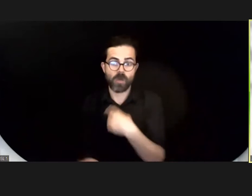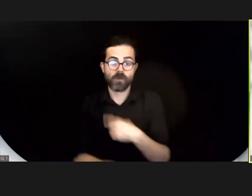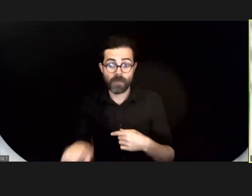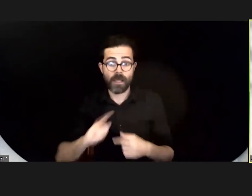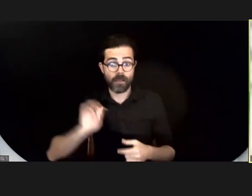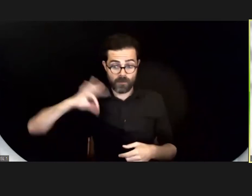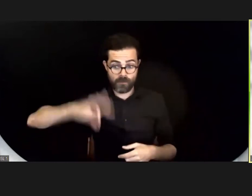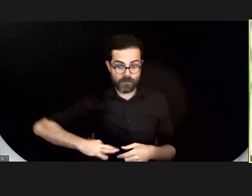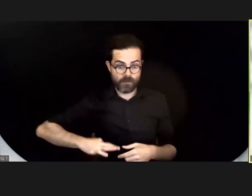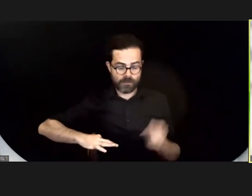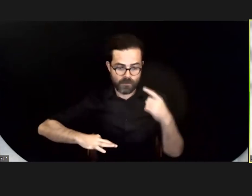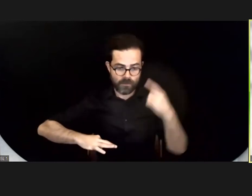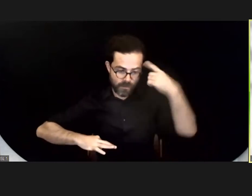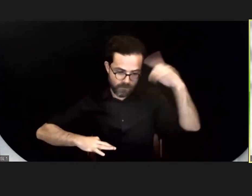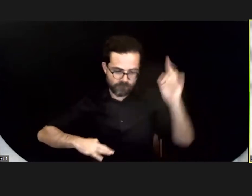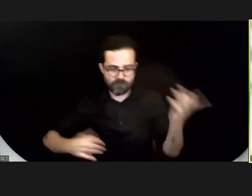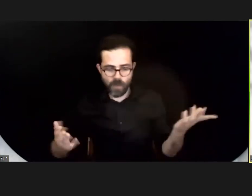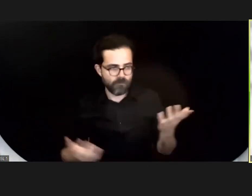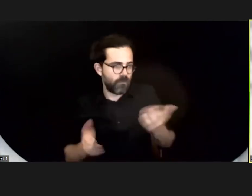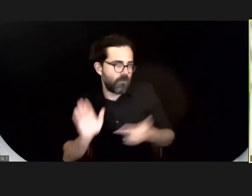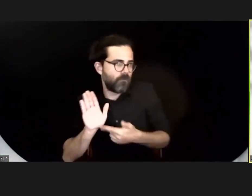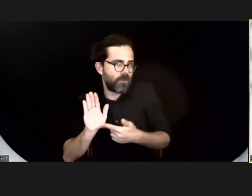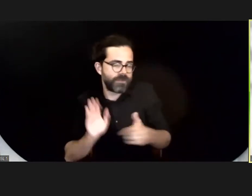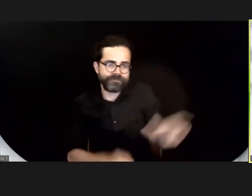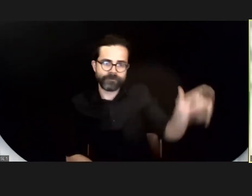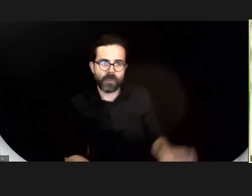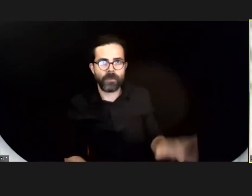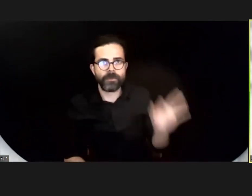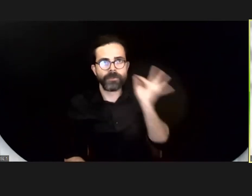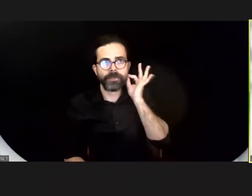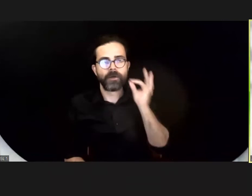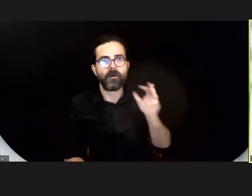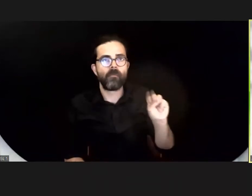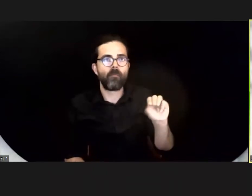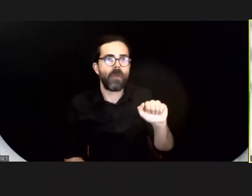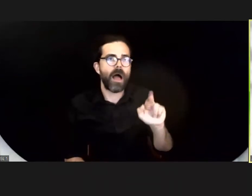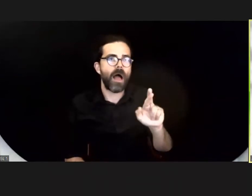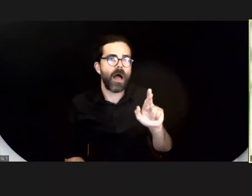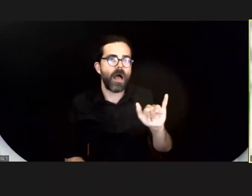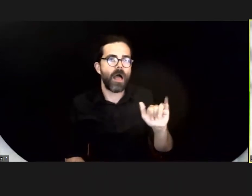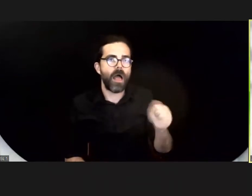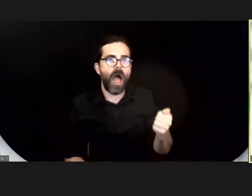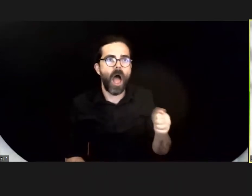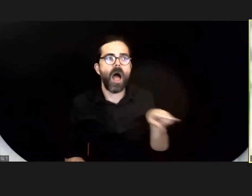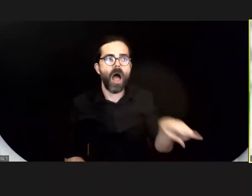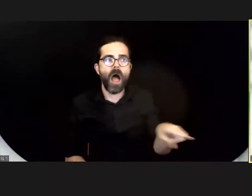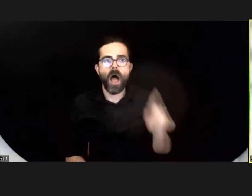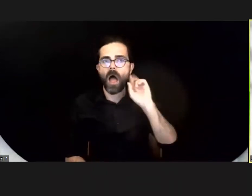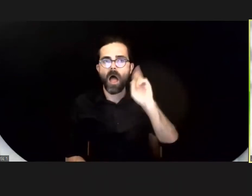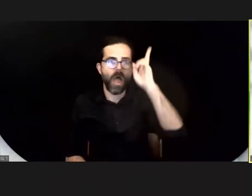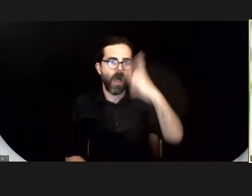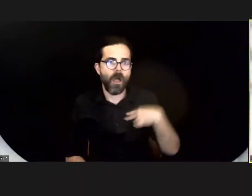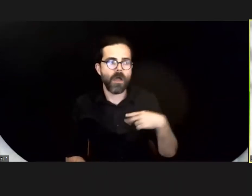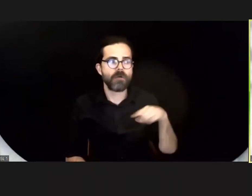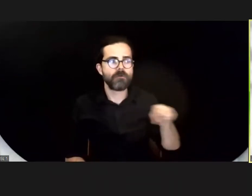she is Maria Perez, a 60-year-old deaf-blind woman who lives with her blind husband, for